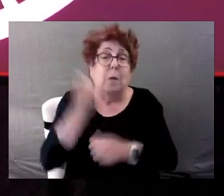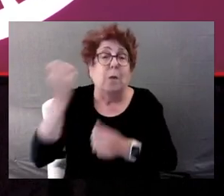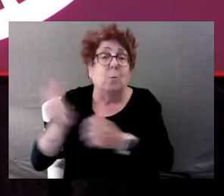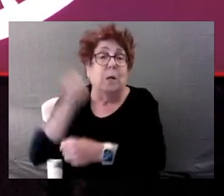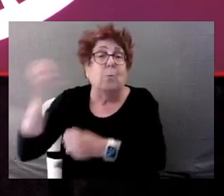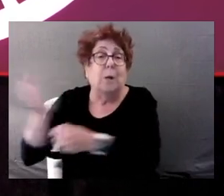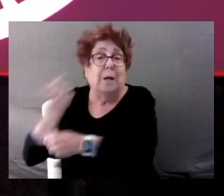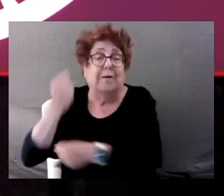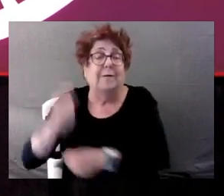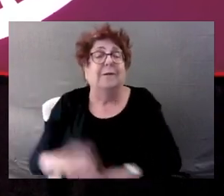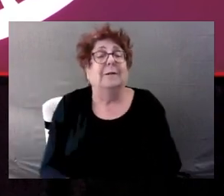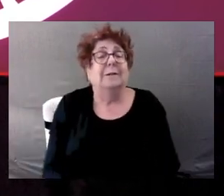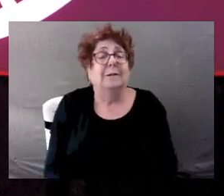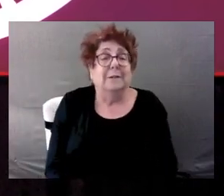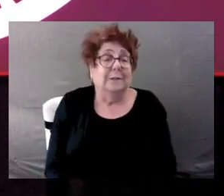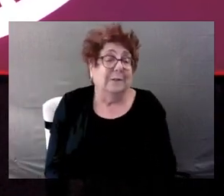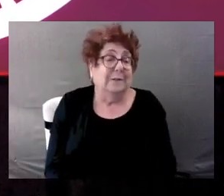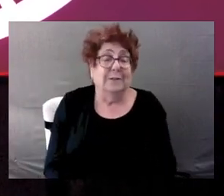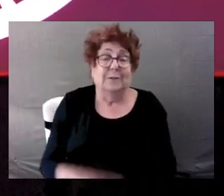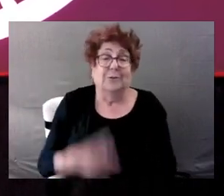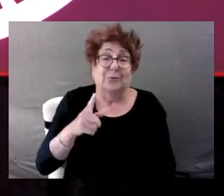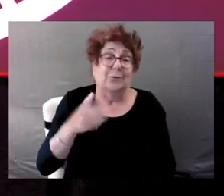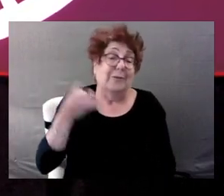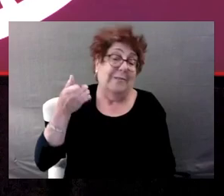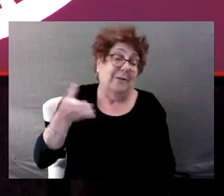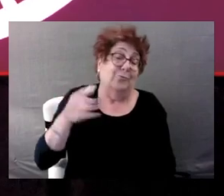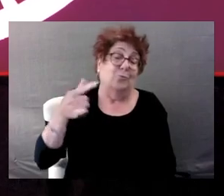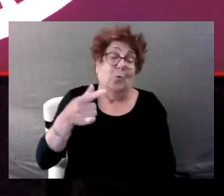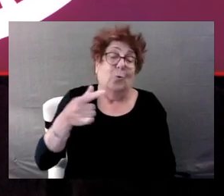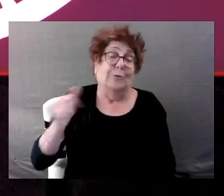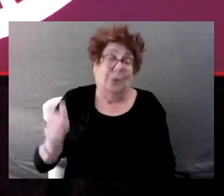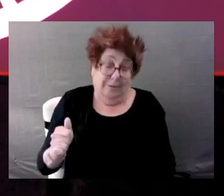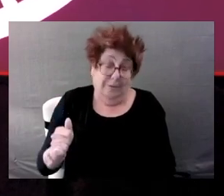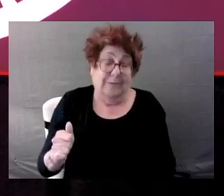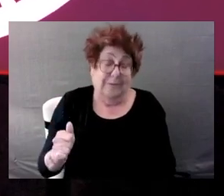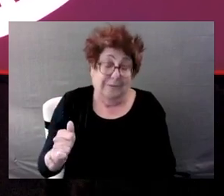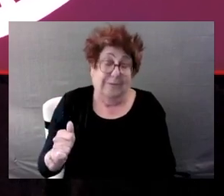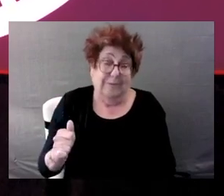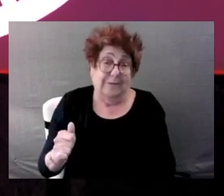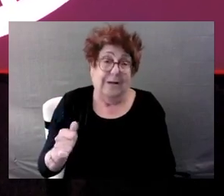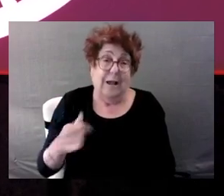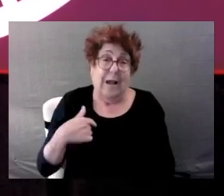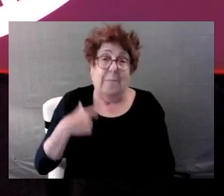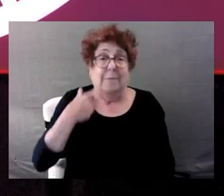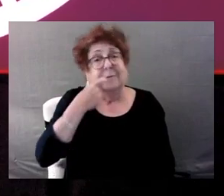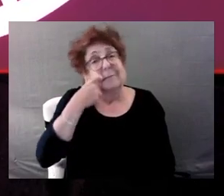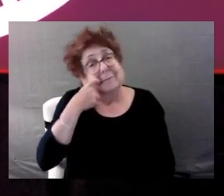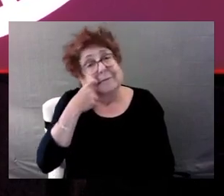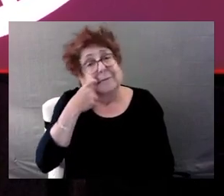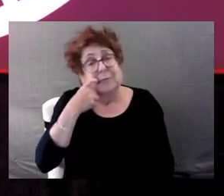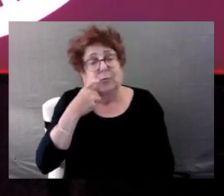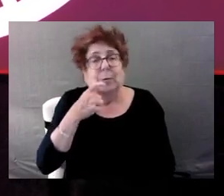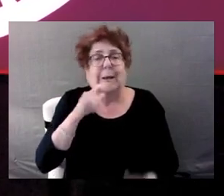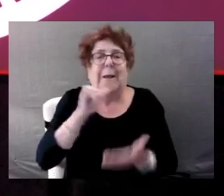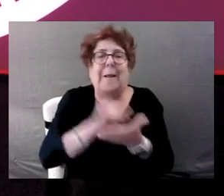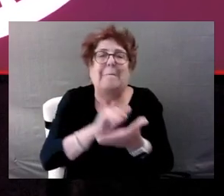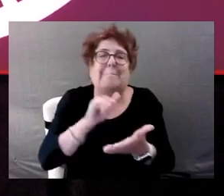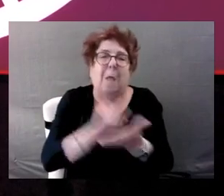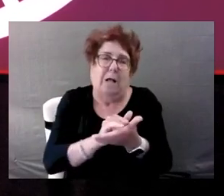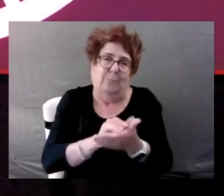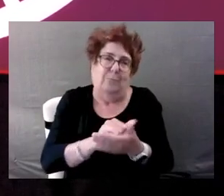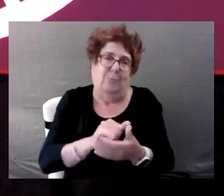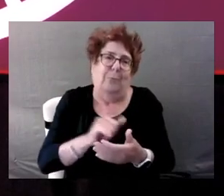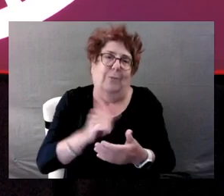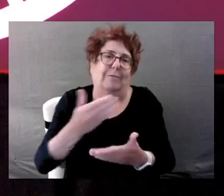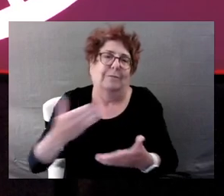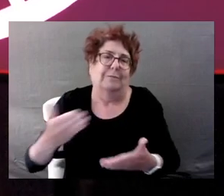staying in Georgia. I am, like, literally, I am, for some reason, I am addicted to impossible feats. And part